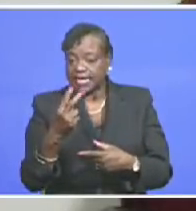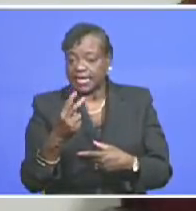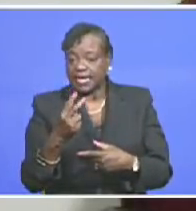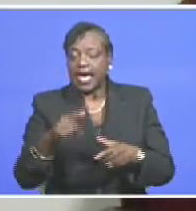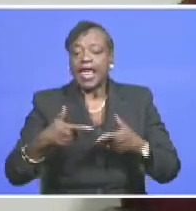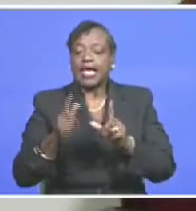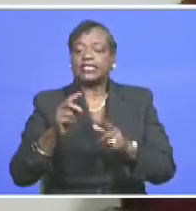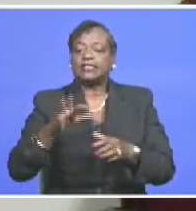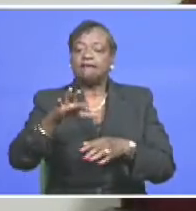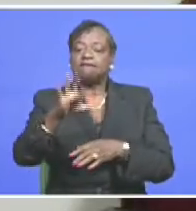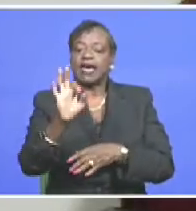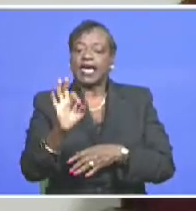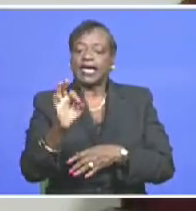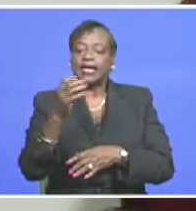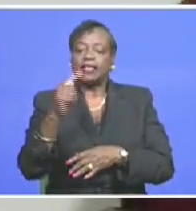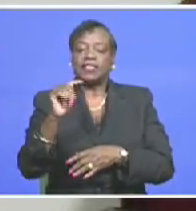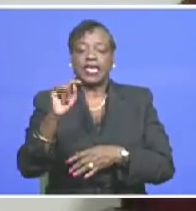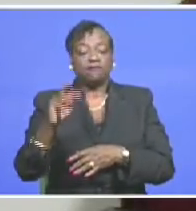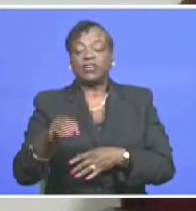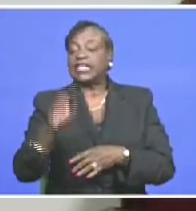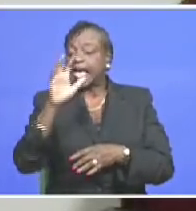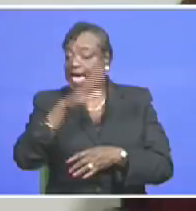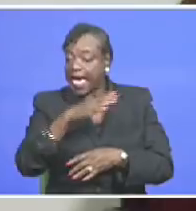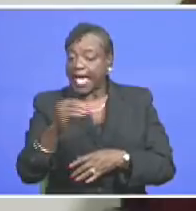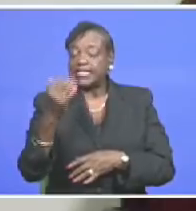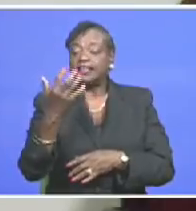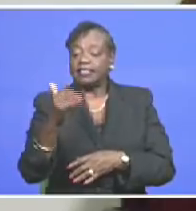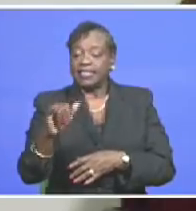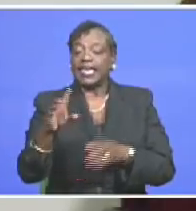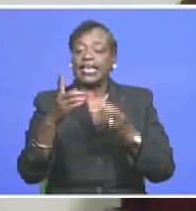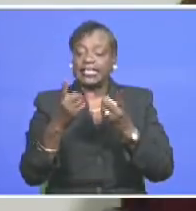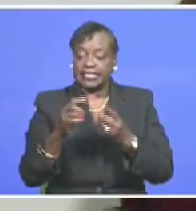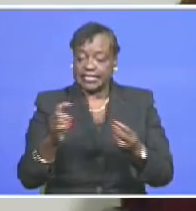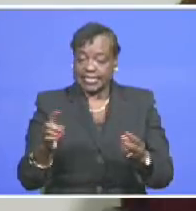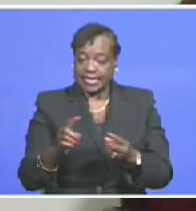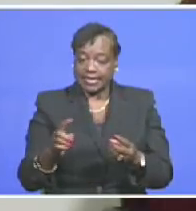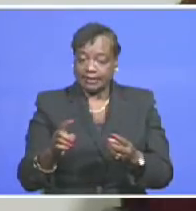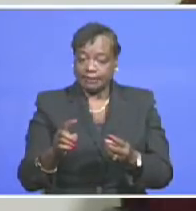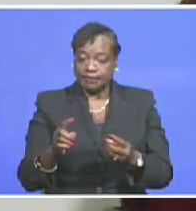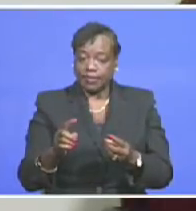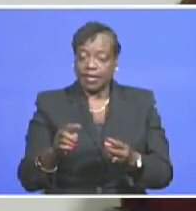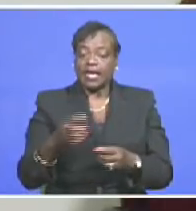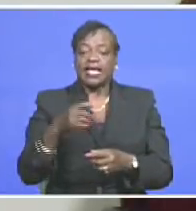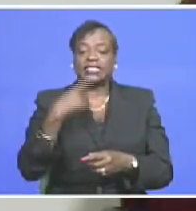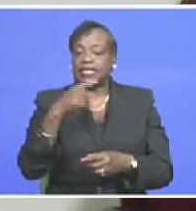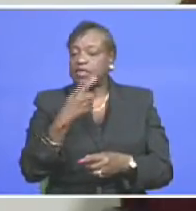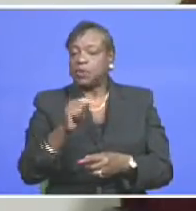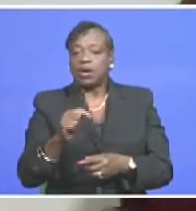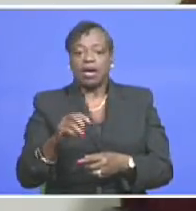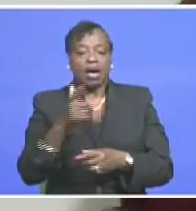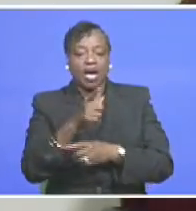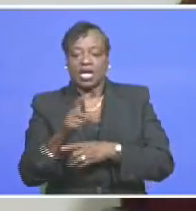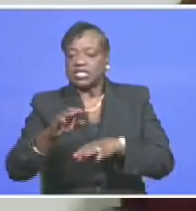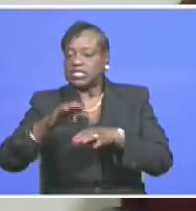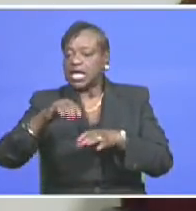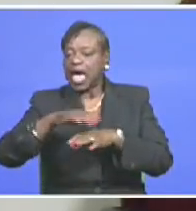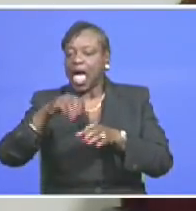and let's find these invoices, which they did. All right, because there was the impression that there were weapons out there floating around,